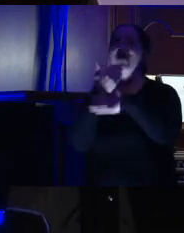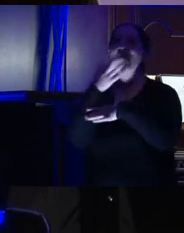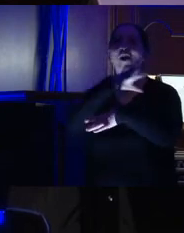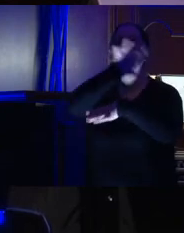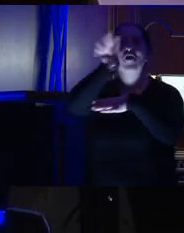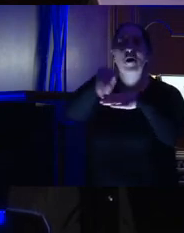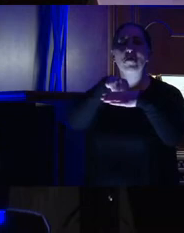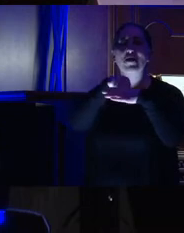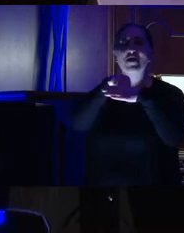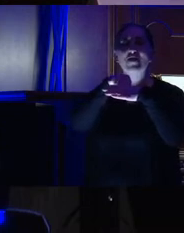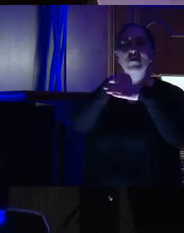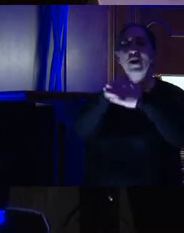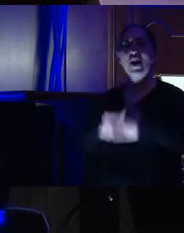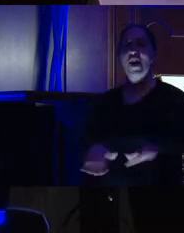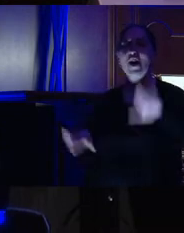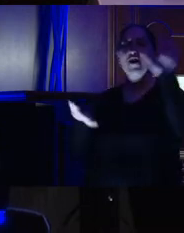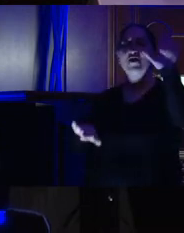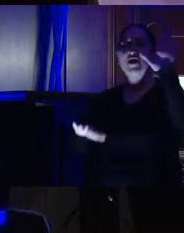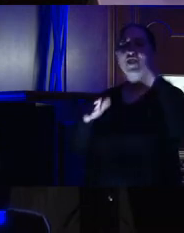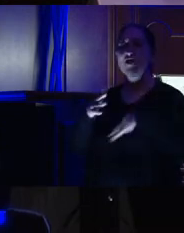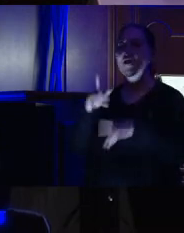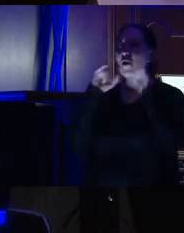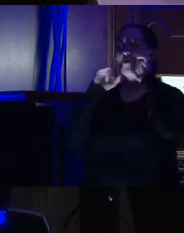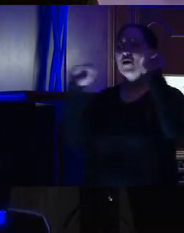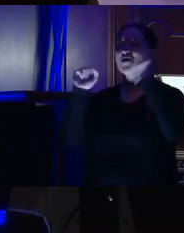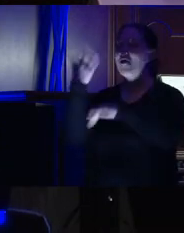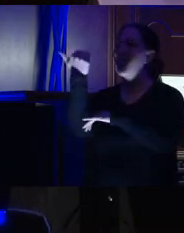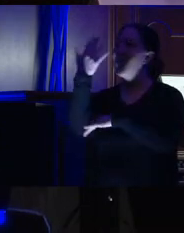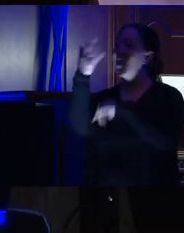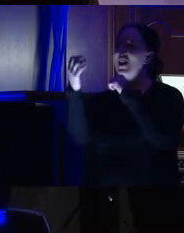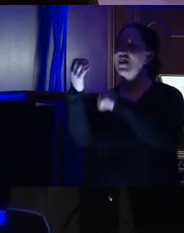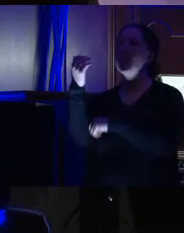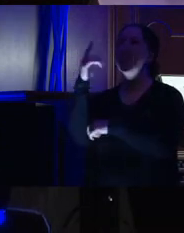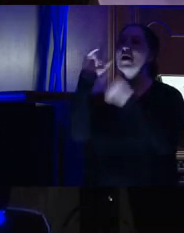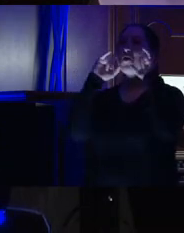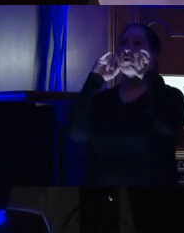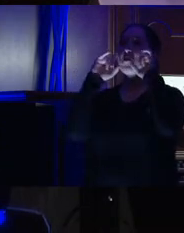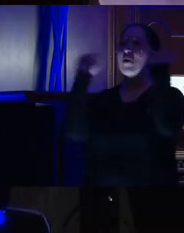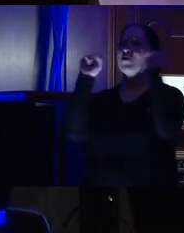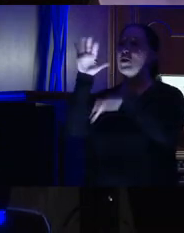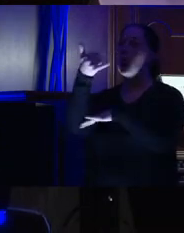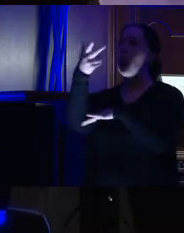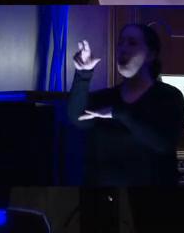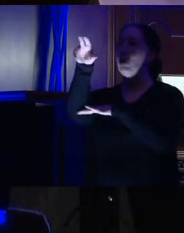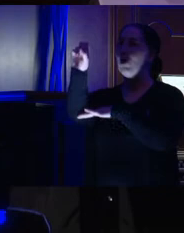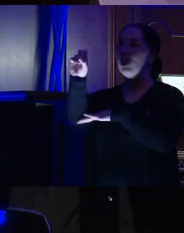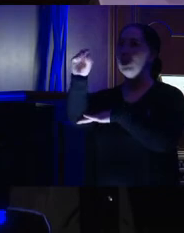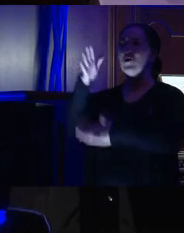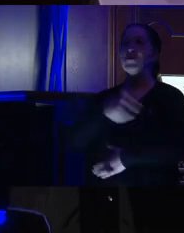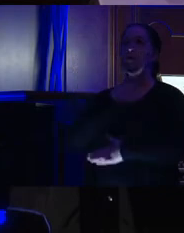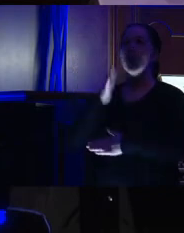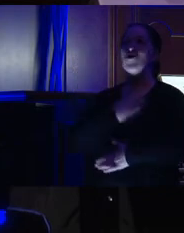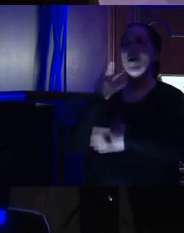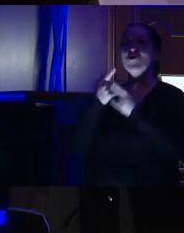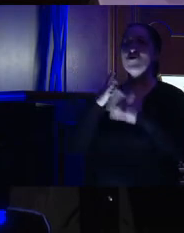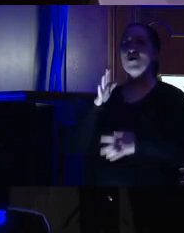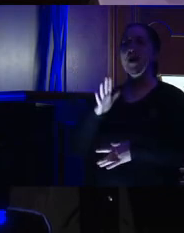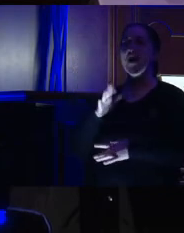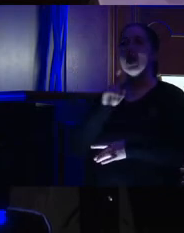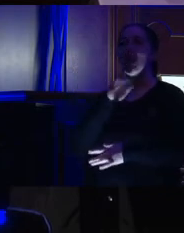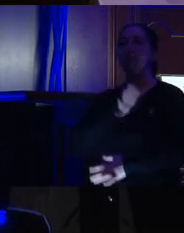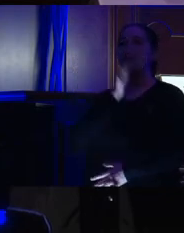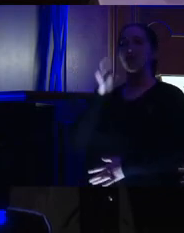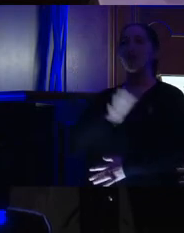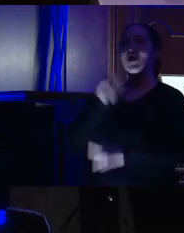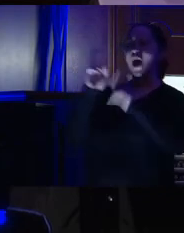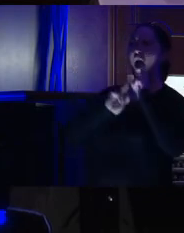in the installation of our 15th president, Dr. Santa J. Ono. It's been a joy to officially honor him and welcome him